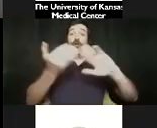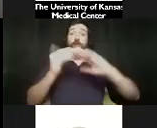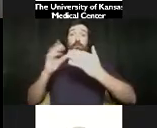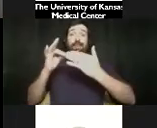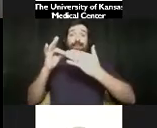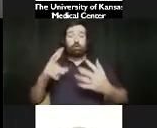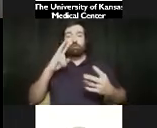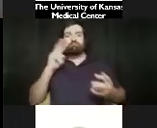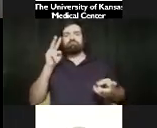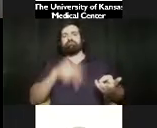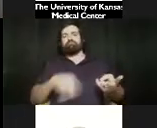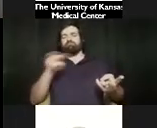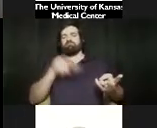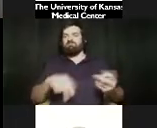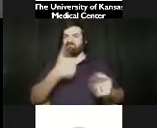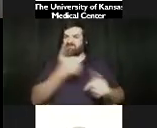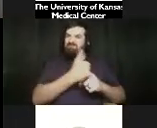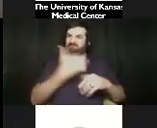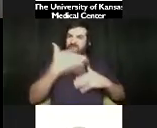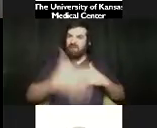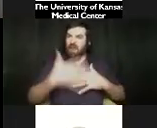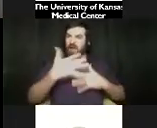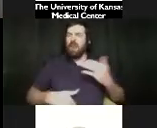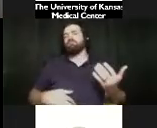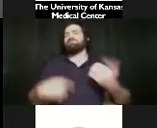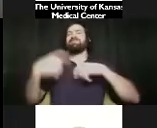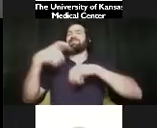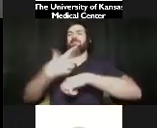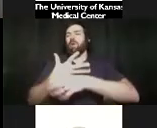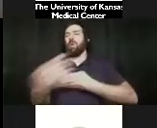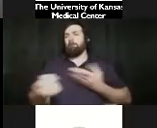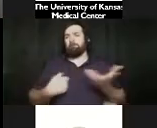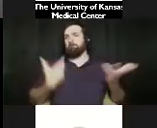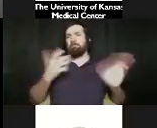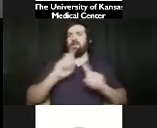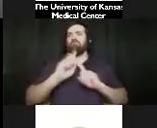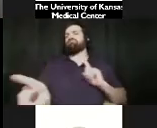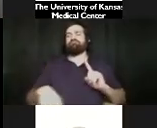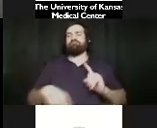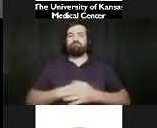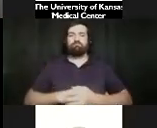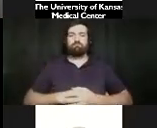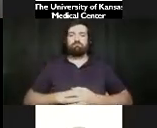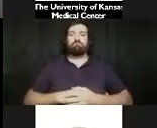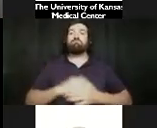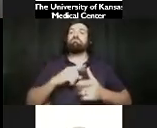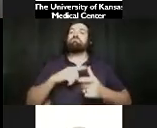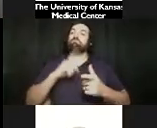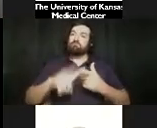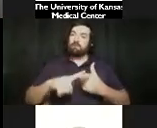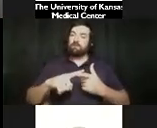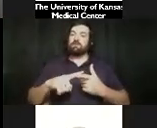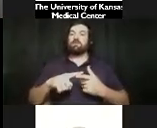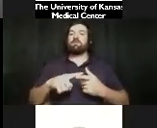noticed the man bleeding out on the ground, and well, he didn't have time for that, and he kept on going. And then came along a